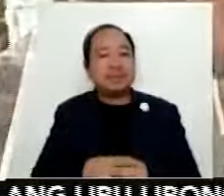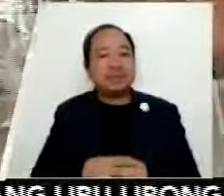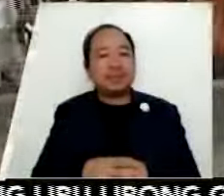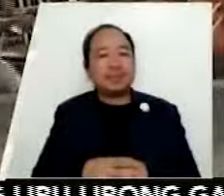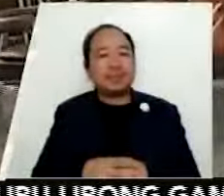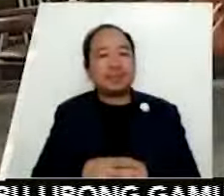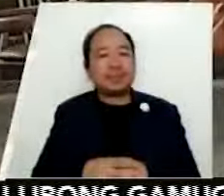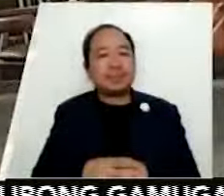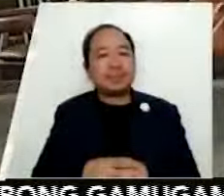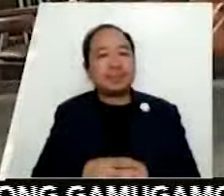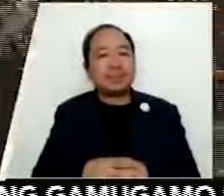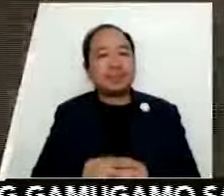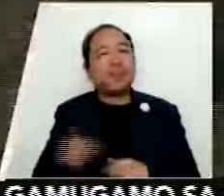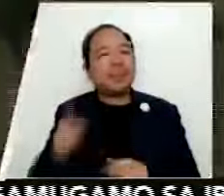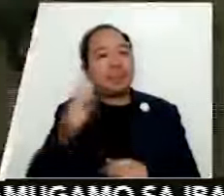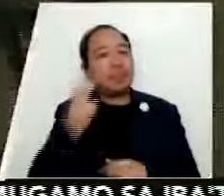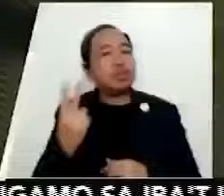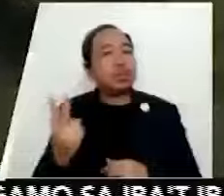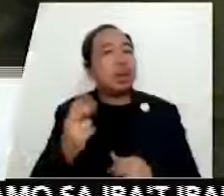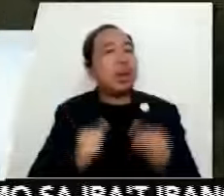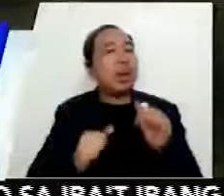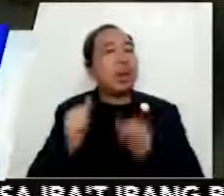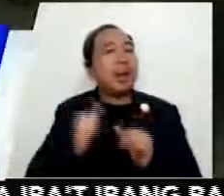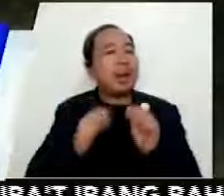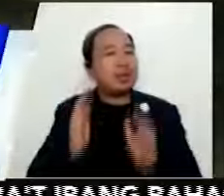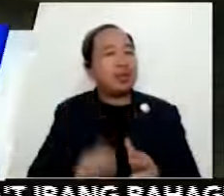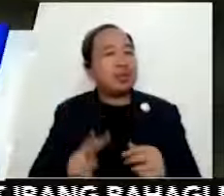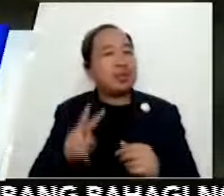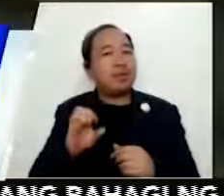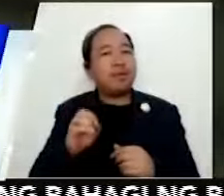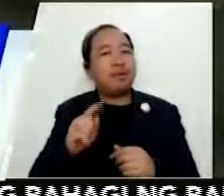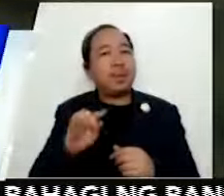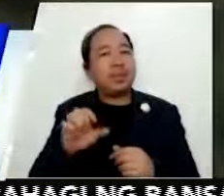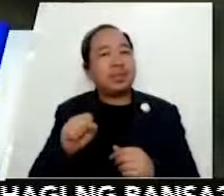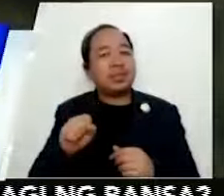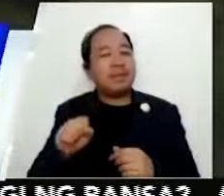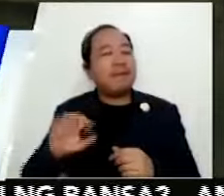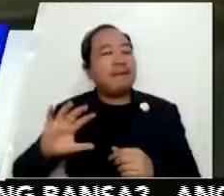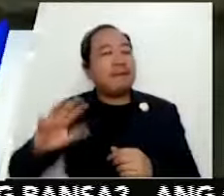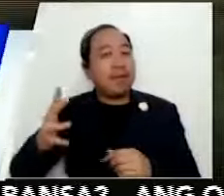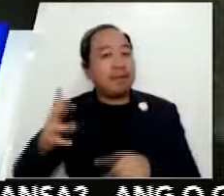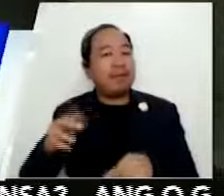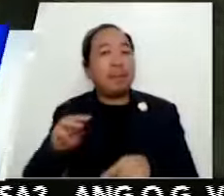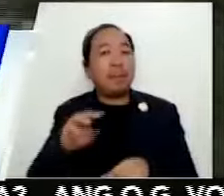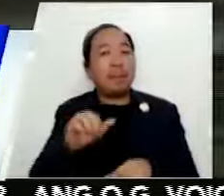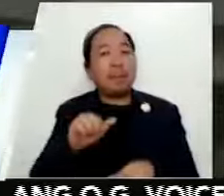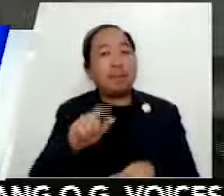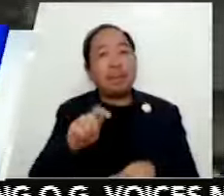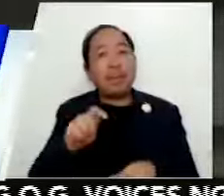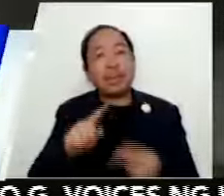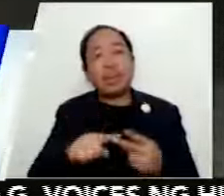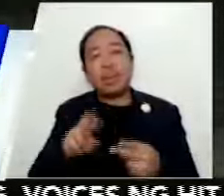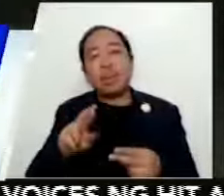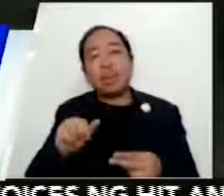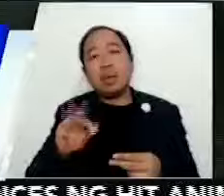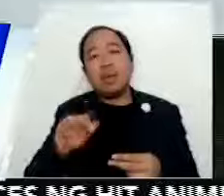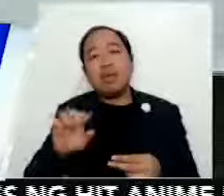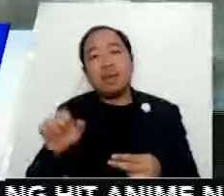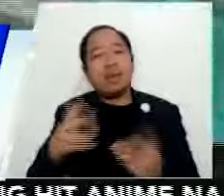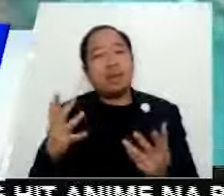Tampok naman ang dalawa sa Voltes 5 Legacy Team na sina Matt Lozano at Rafael Landicho sa Toy-Con